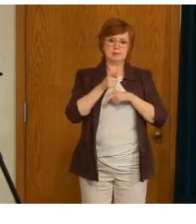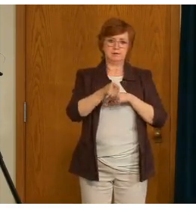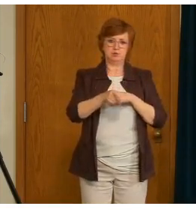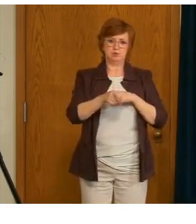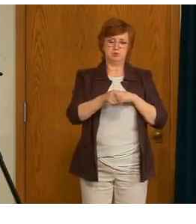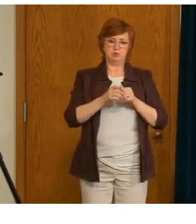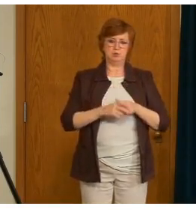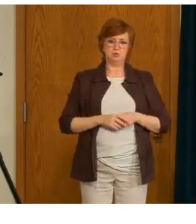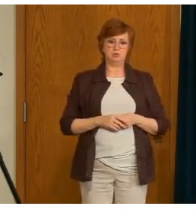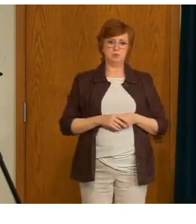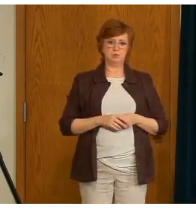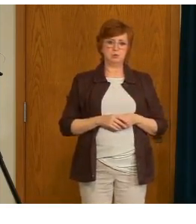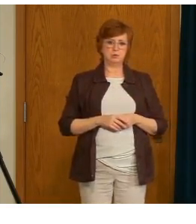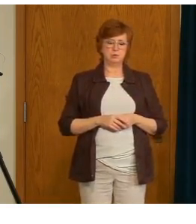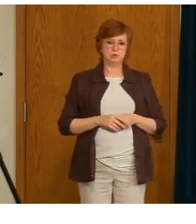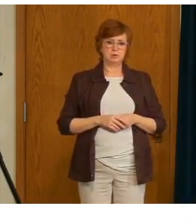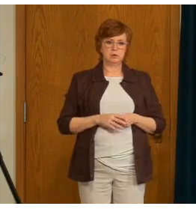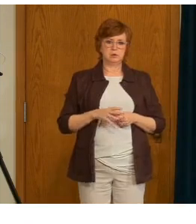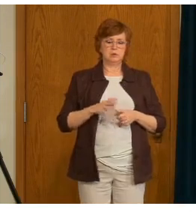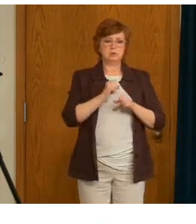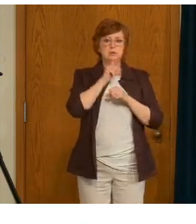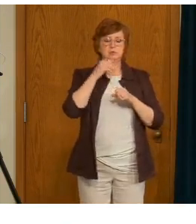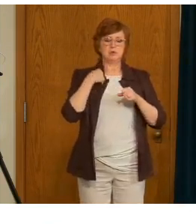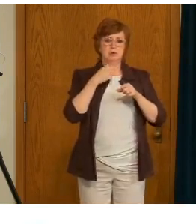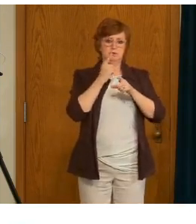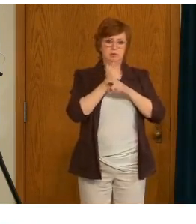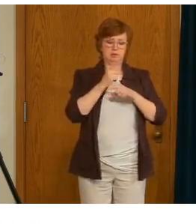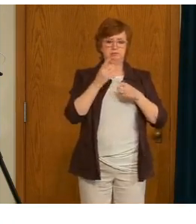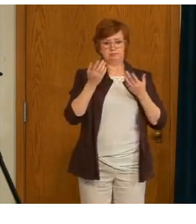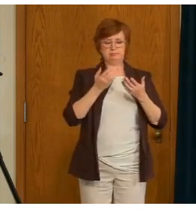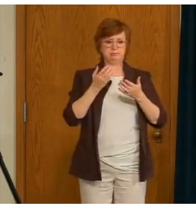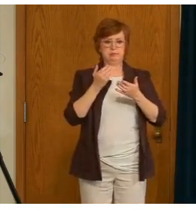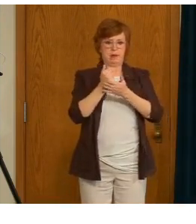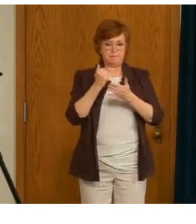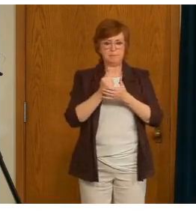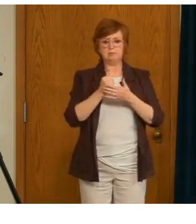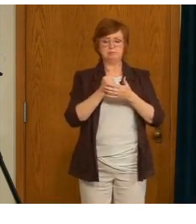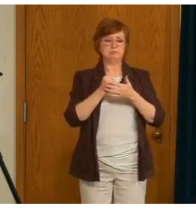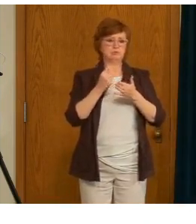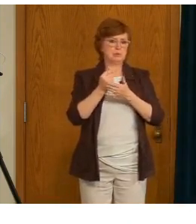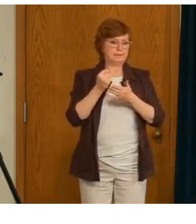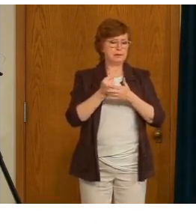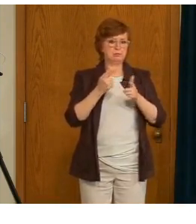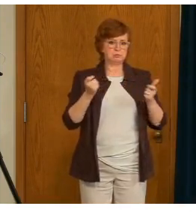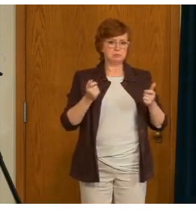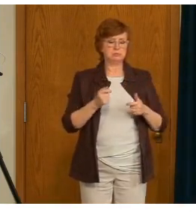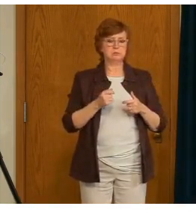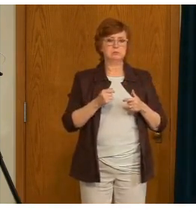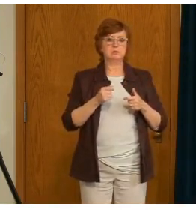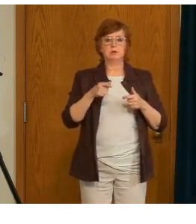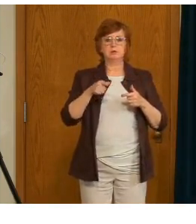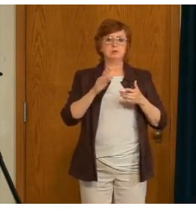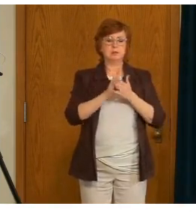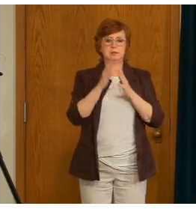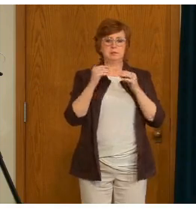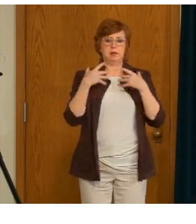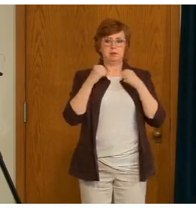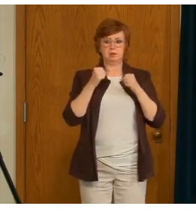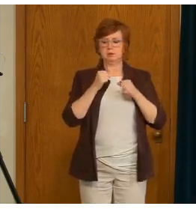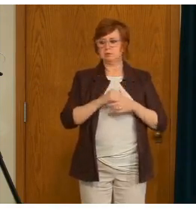making sure that they're getting the treatment and ultimately getting them healthier and moving them back into their lives.